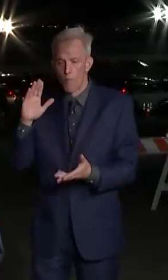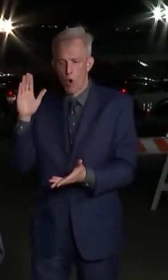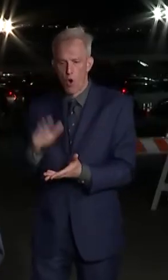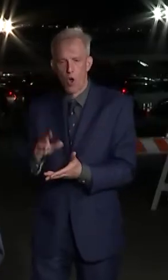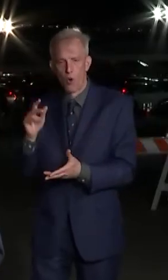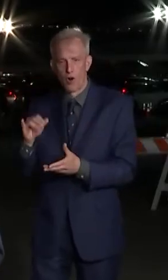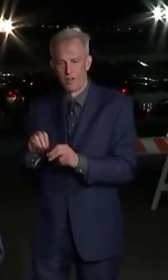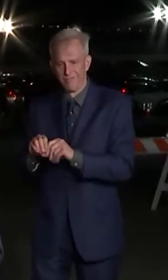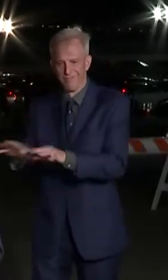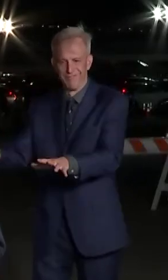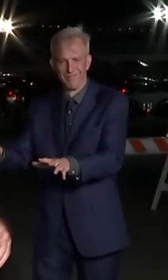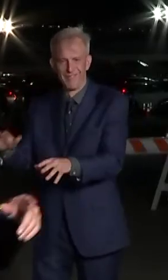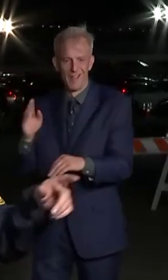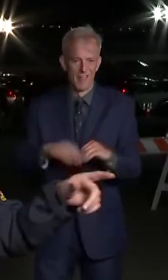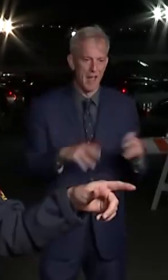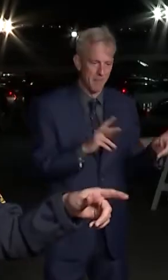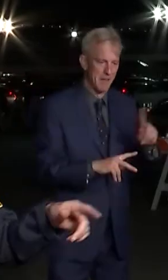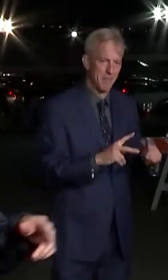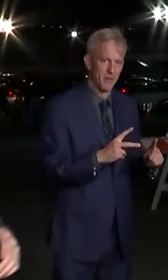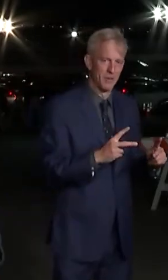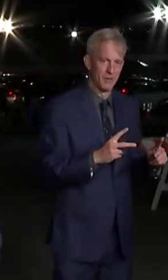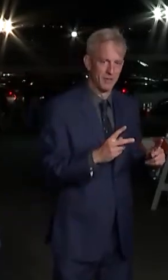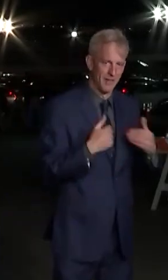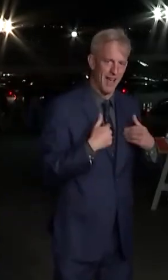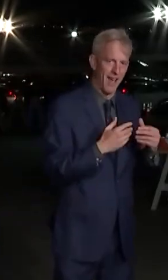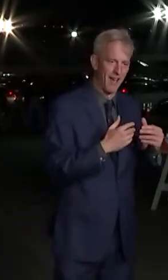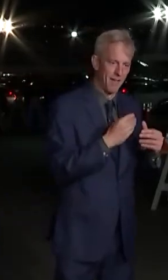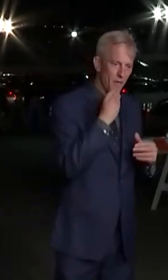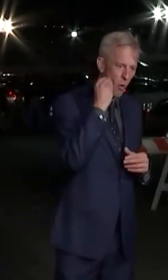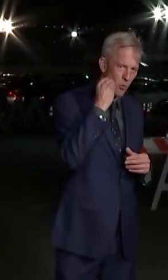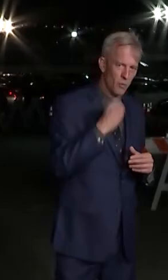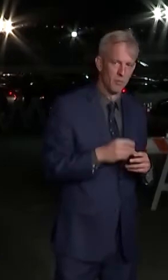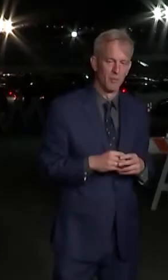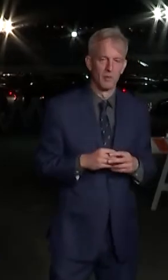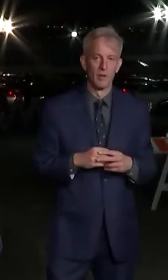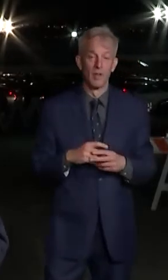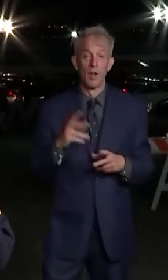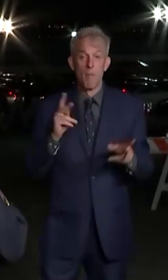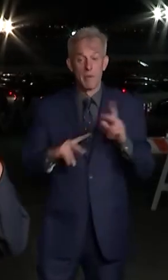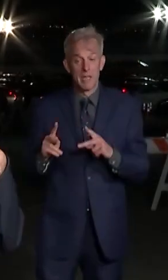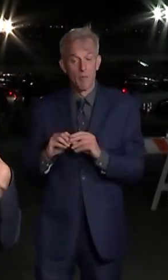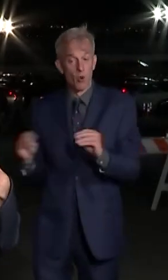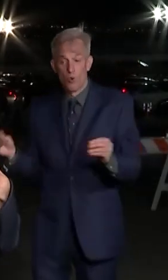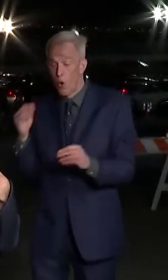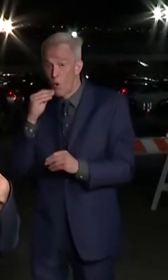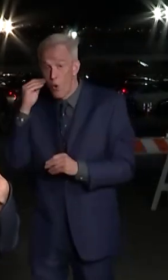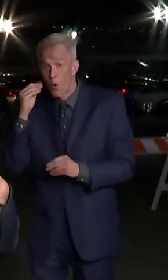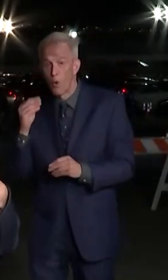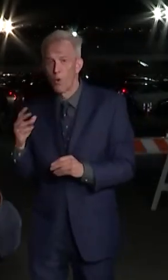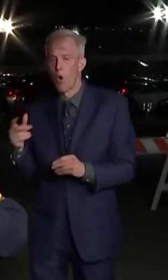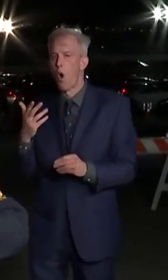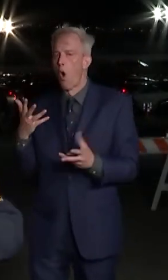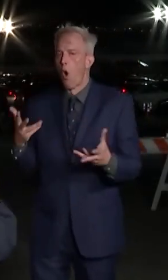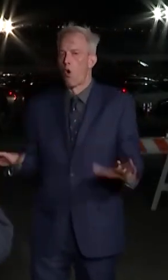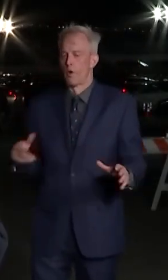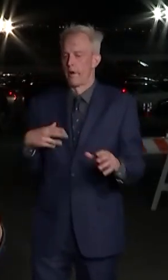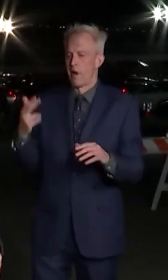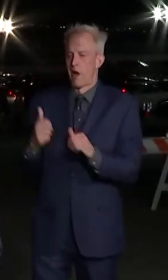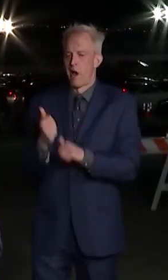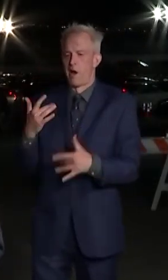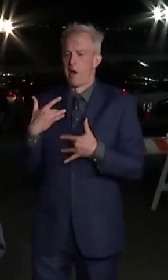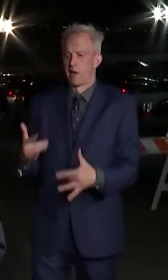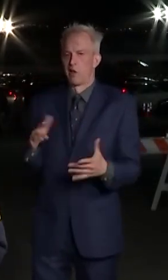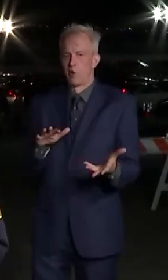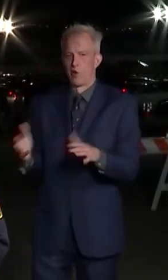among people who are experiencing homelessness than people who are housed. But people who are experiencing homelessness have already a higher likelihood of death. It is a pandemic